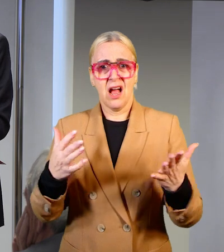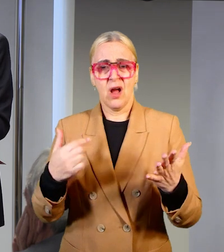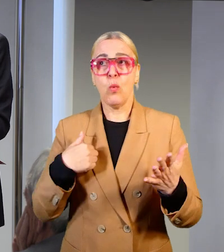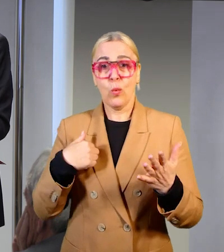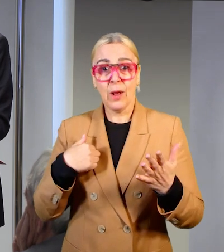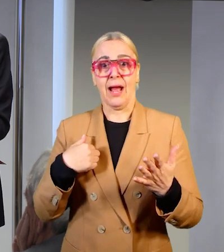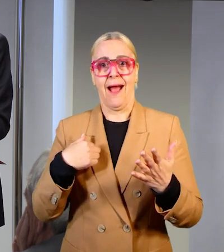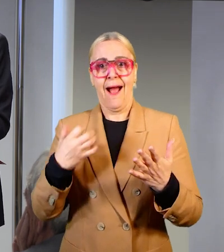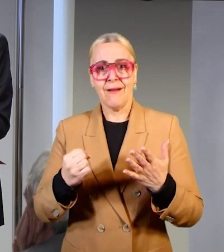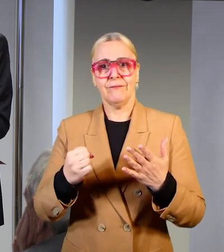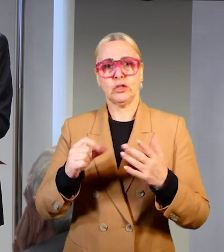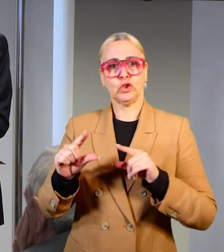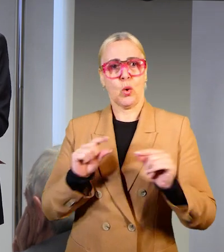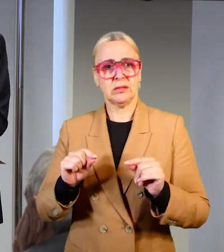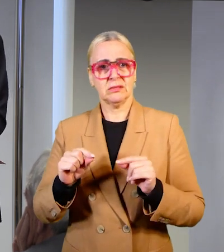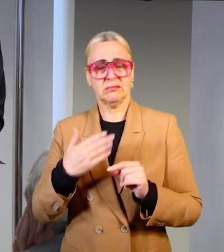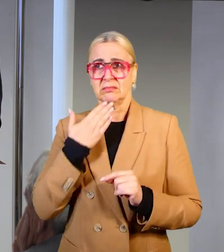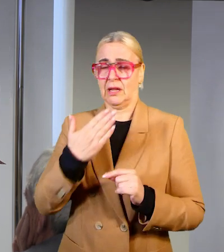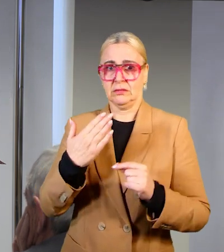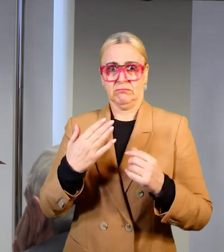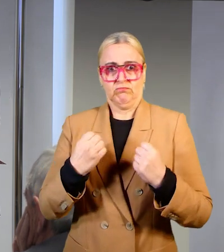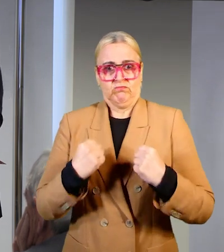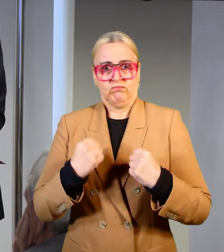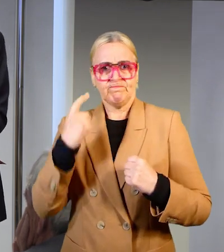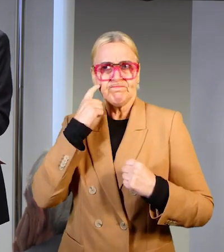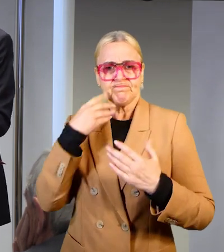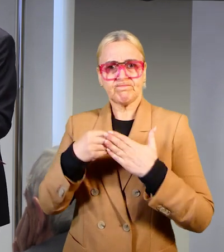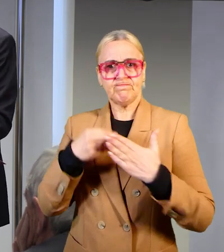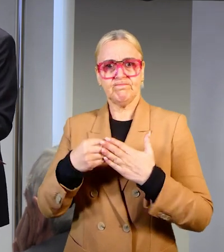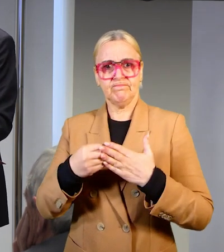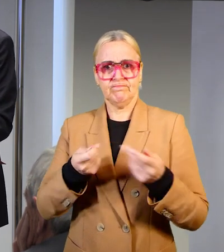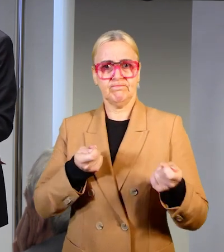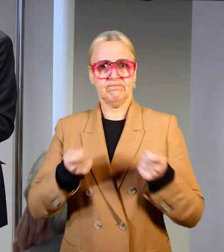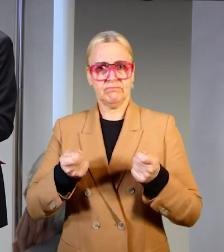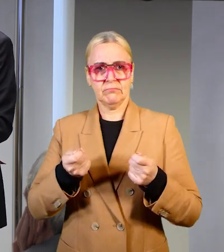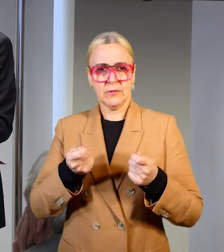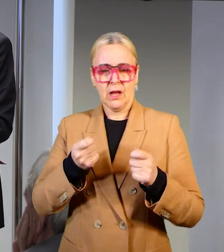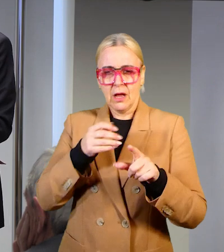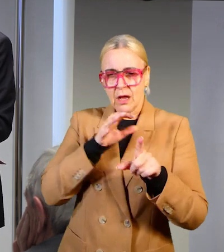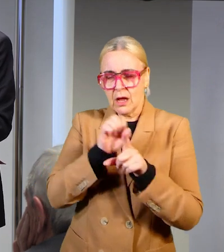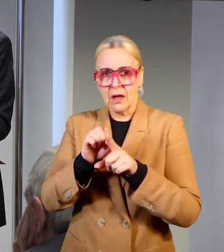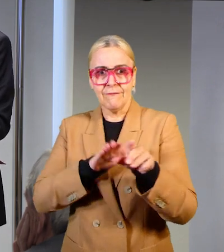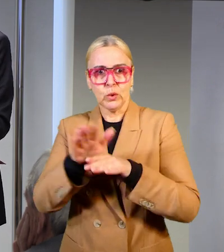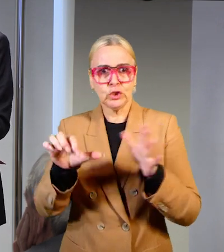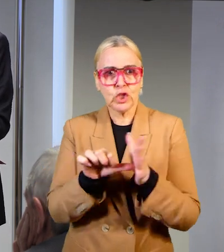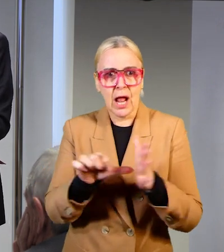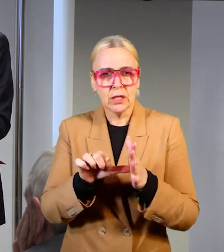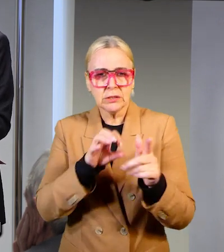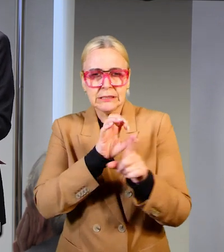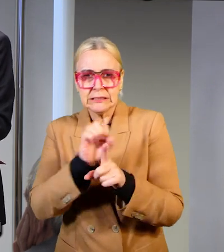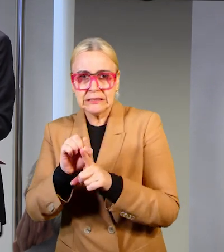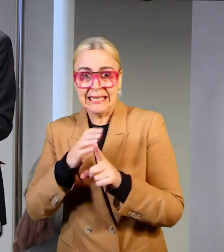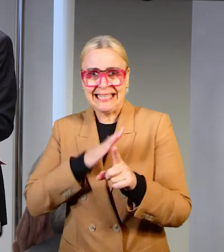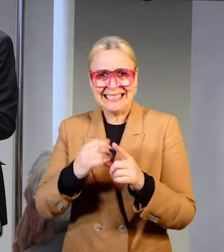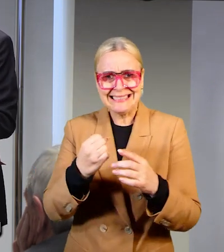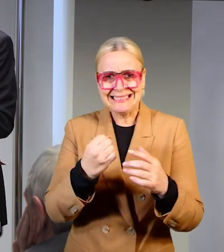this council. Although the choices we have are tough ones, at least we are in a position to have choices at all. It